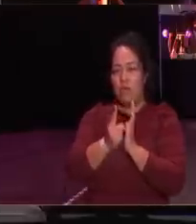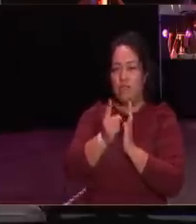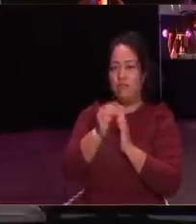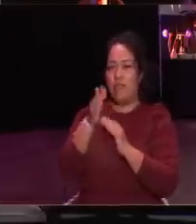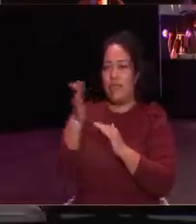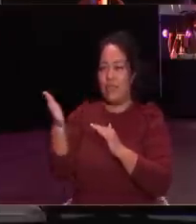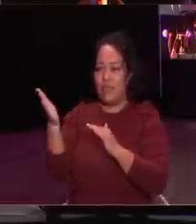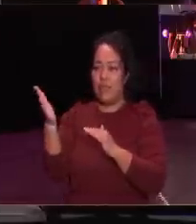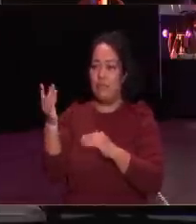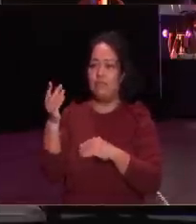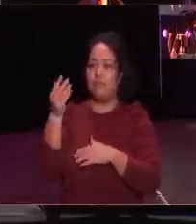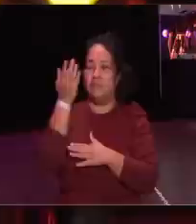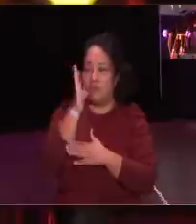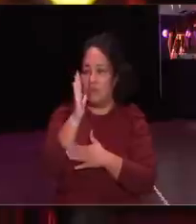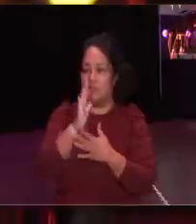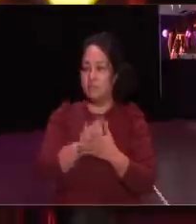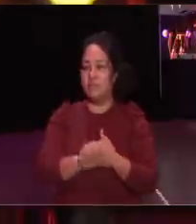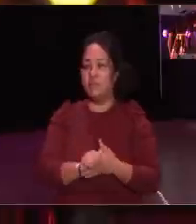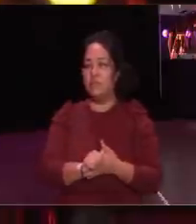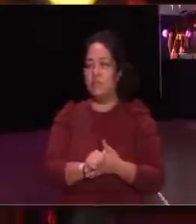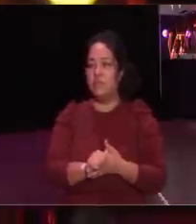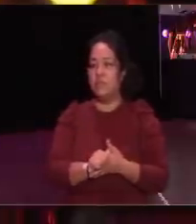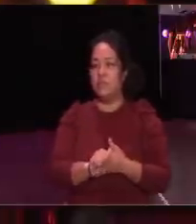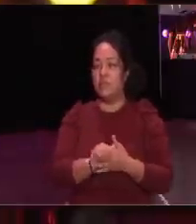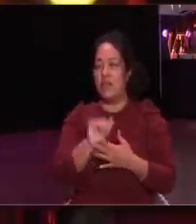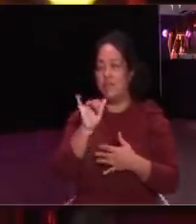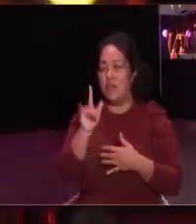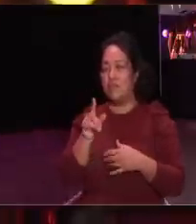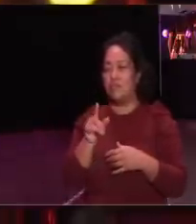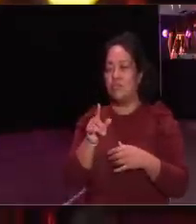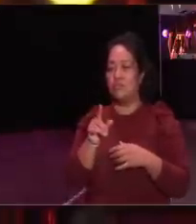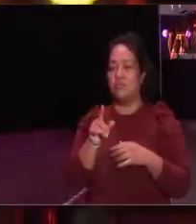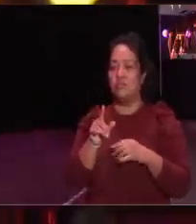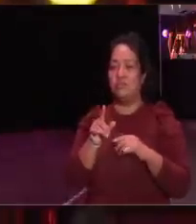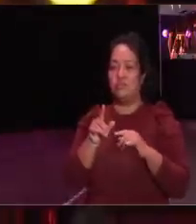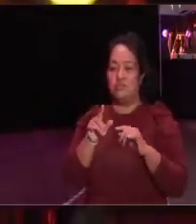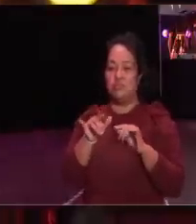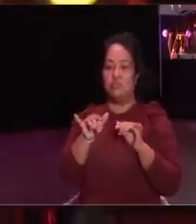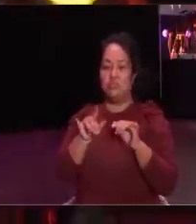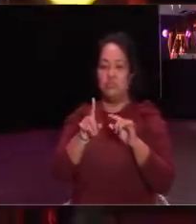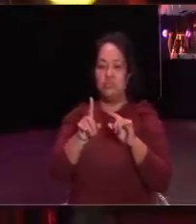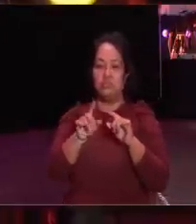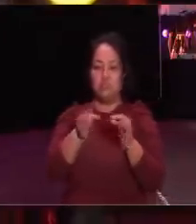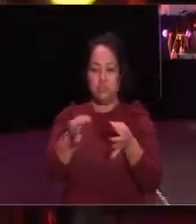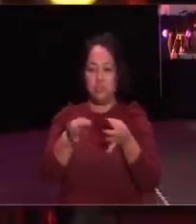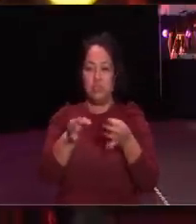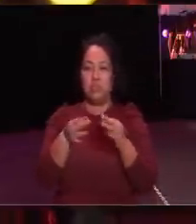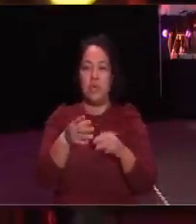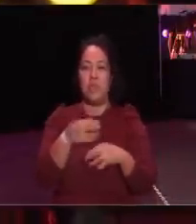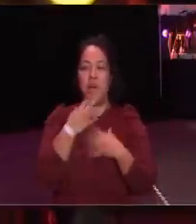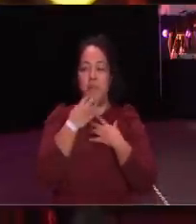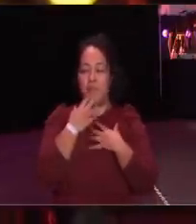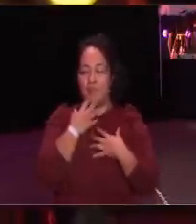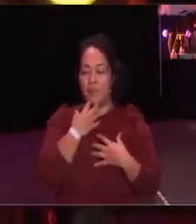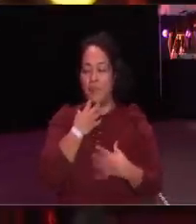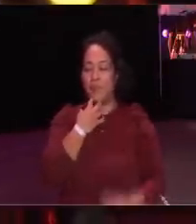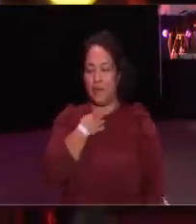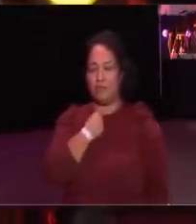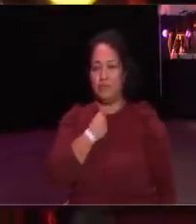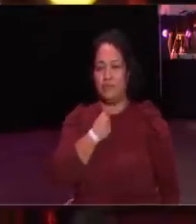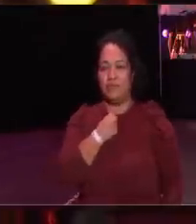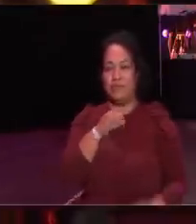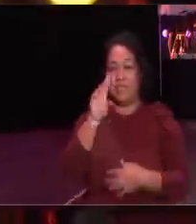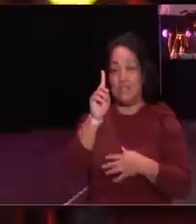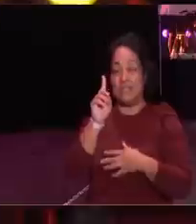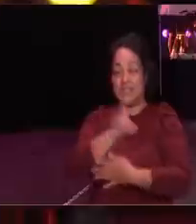of God. Y eso es lo que determina la pasión. And that is what determines passion. David dijo, yo me alegré. David said, I was glad. Con